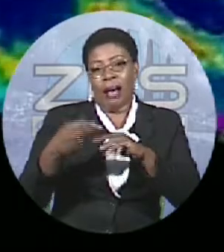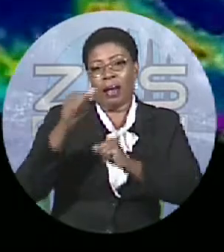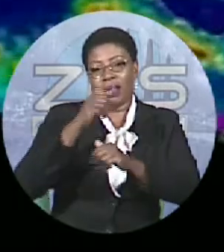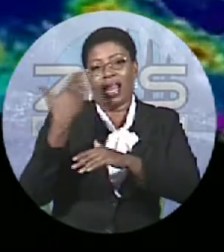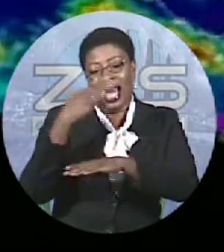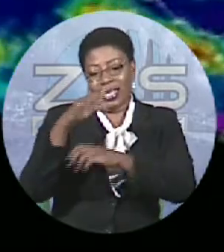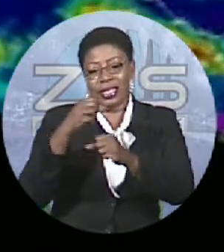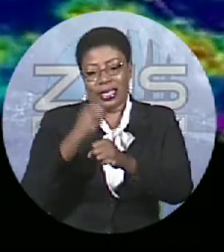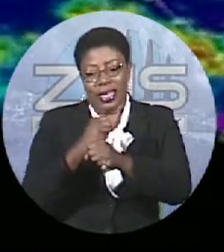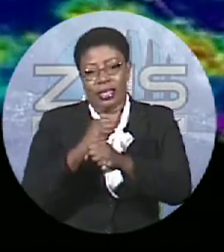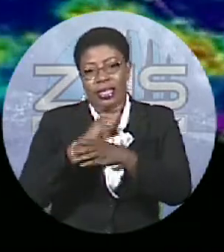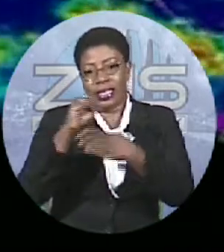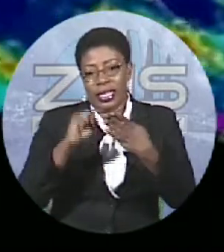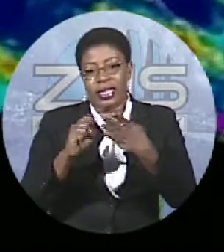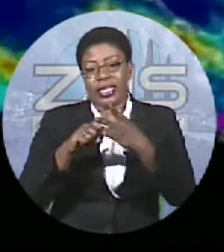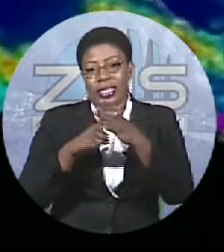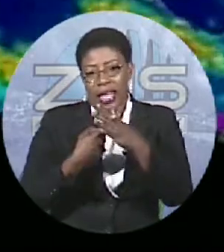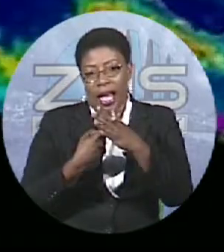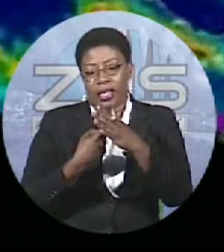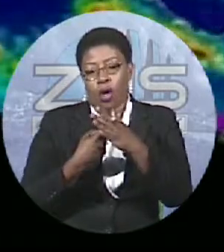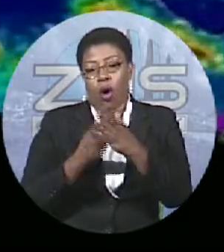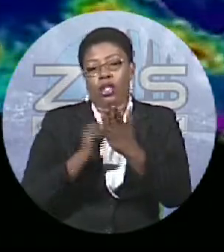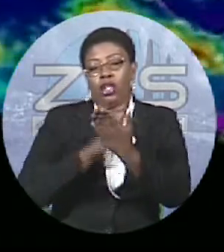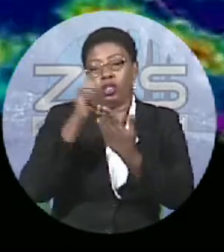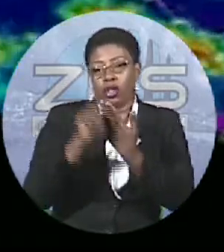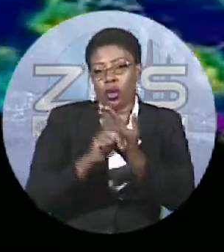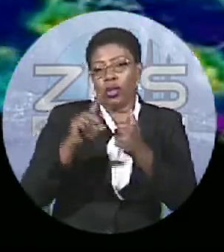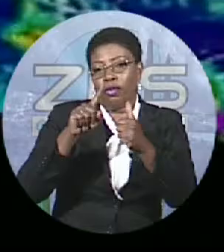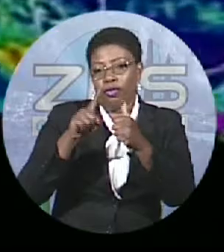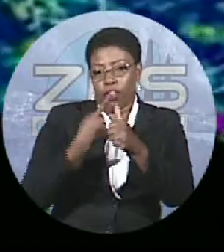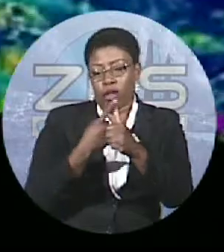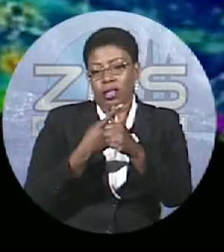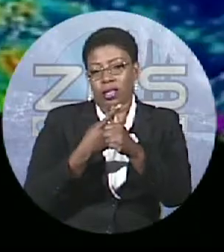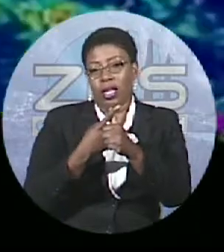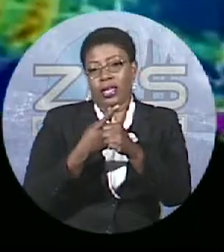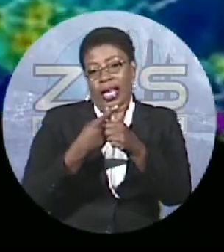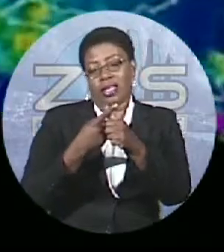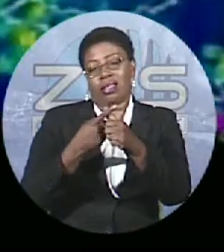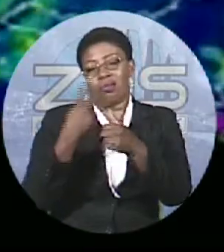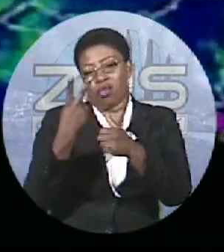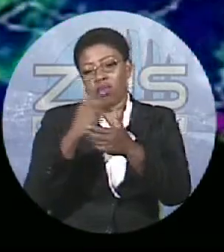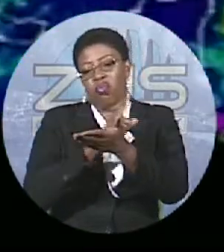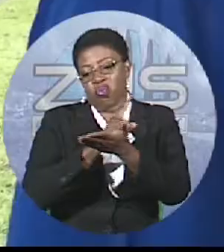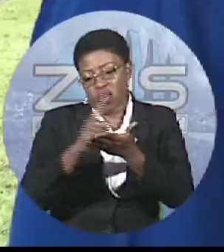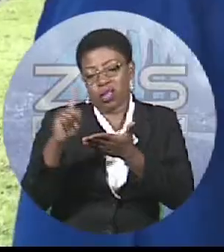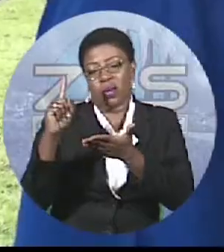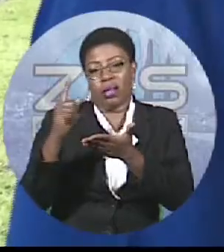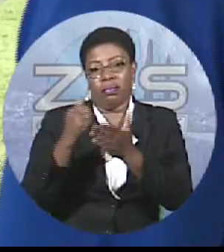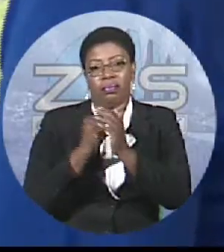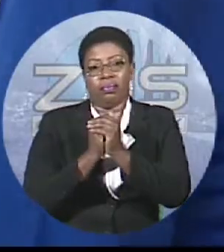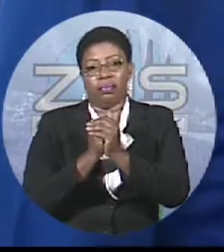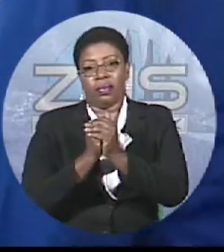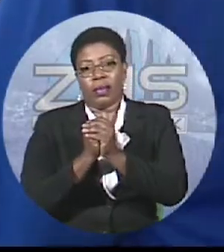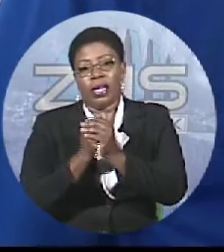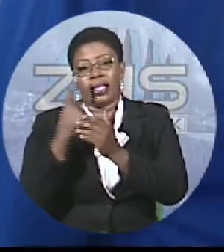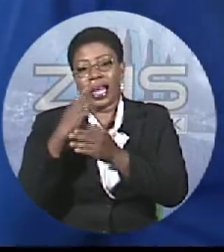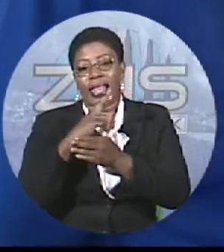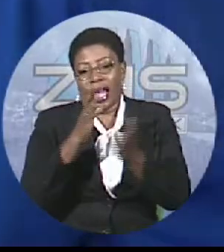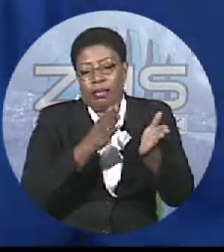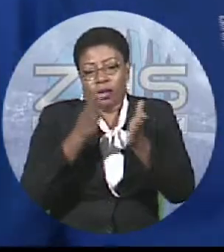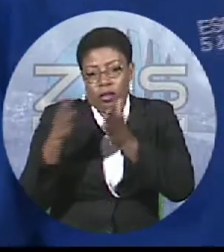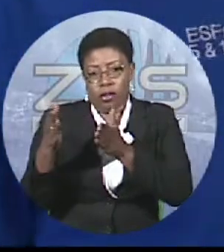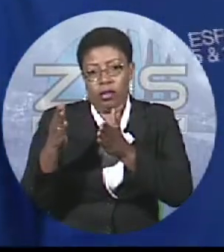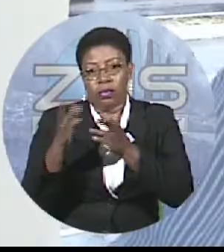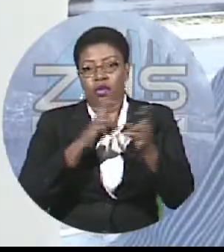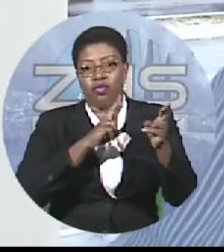Hurricane season officially begins on June 1st, which is just over 2 weeks away. Dean says preparations should already